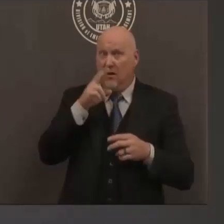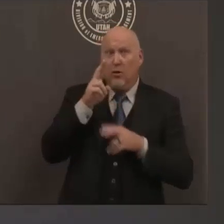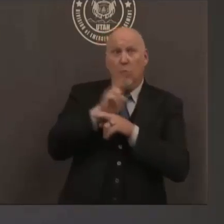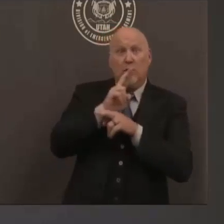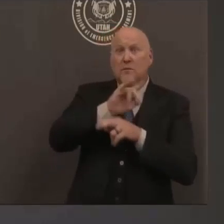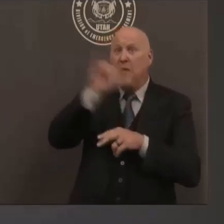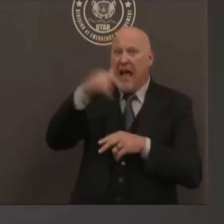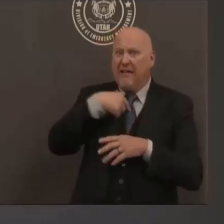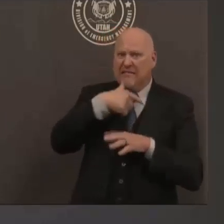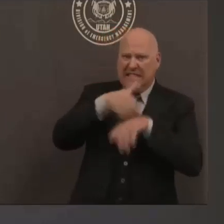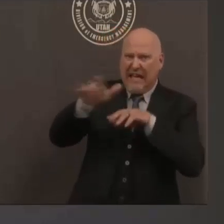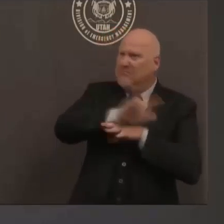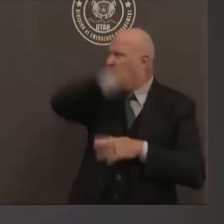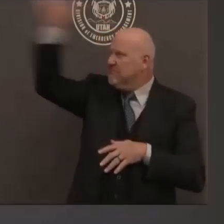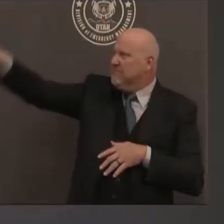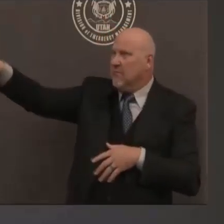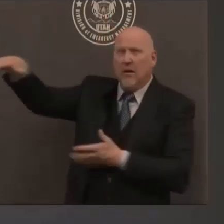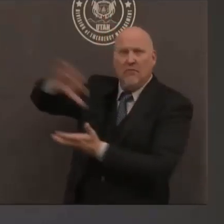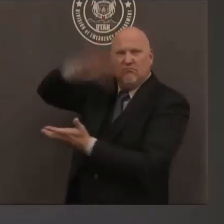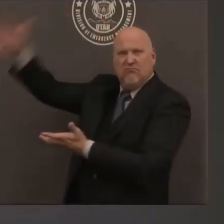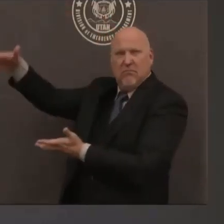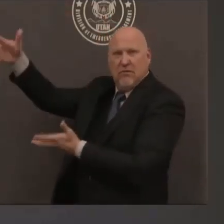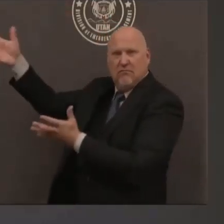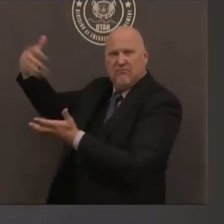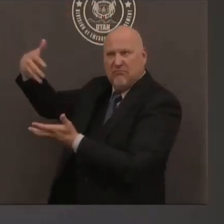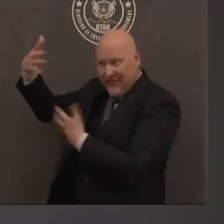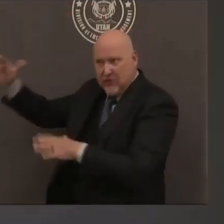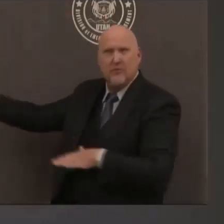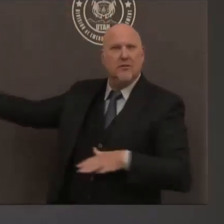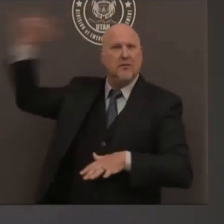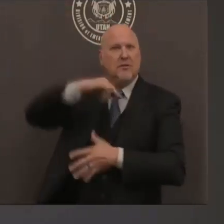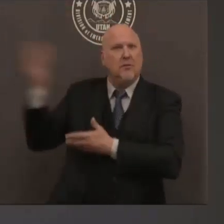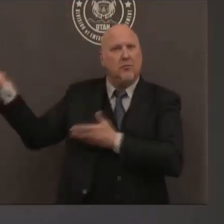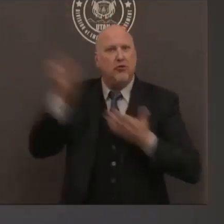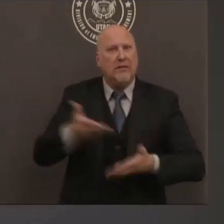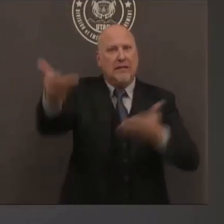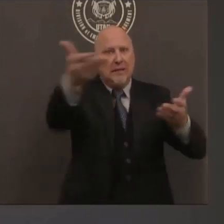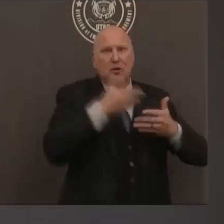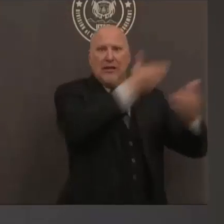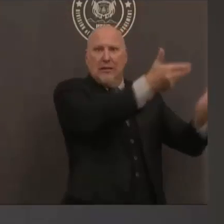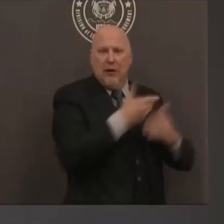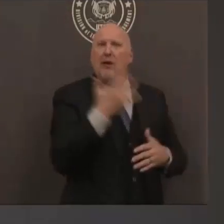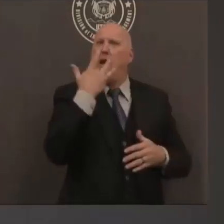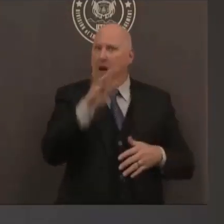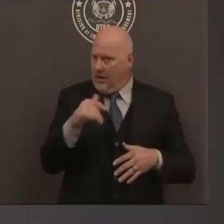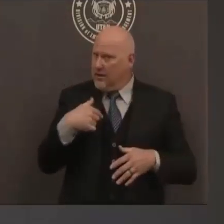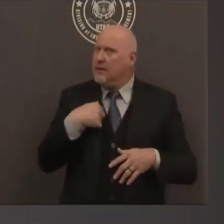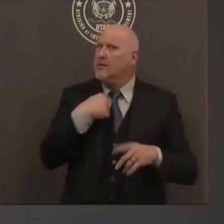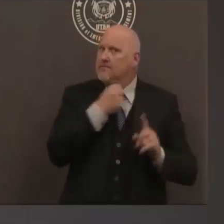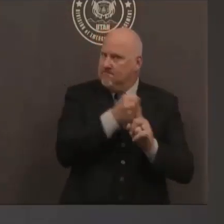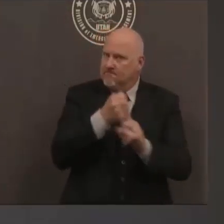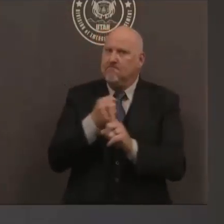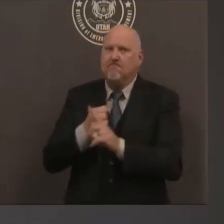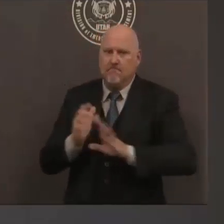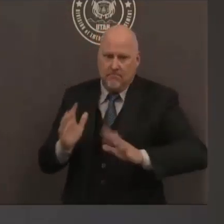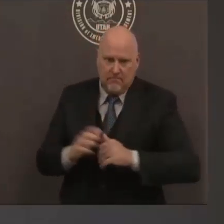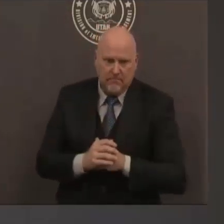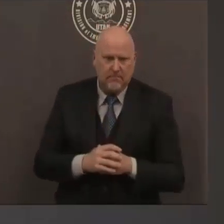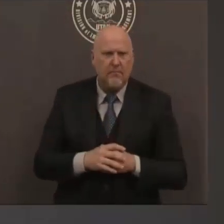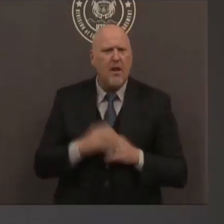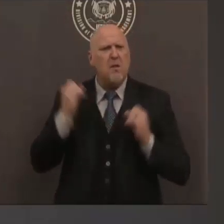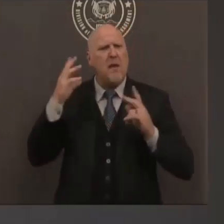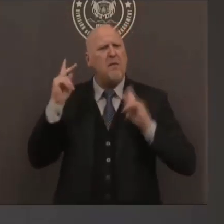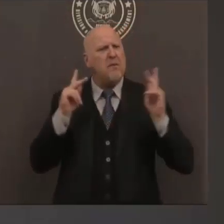in a very rushed atmosphere. In addition to the PPEs, though, there was a lot of interest in what kind of medicines could we use to